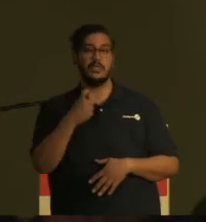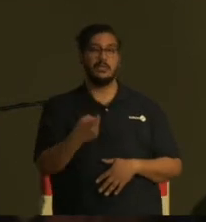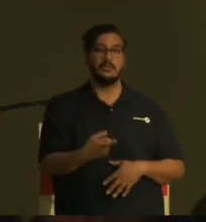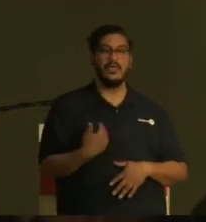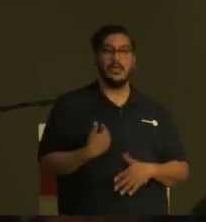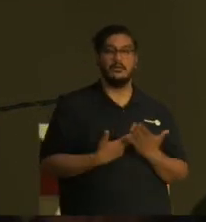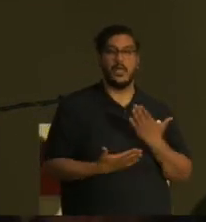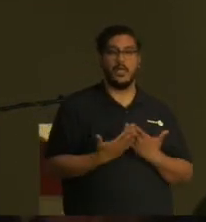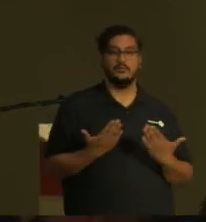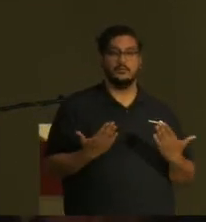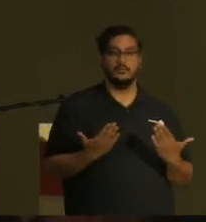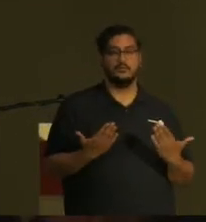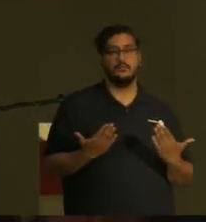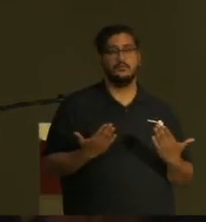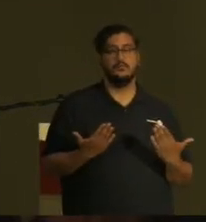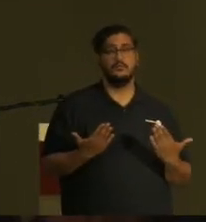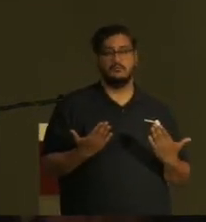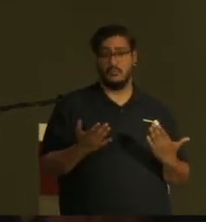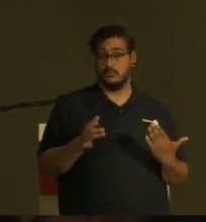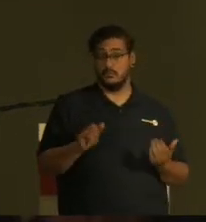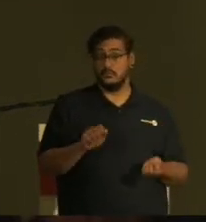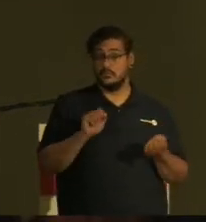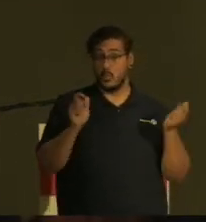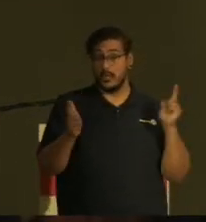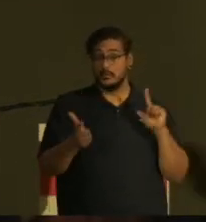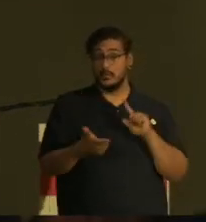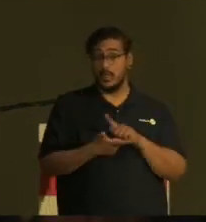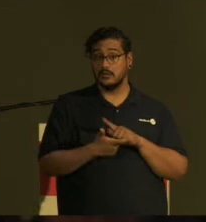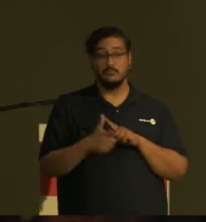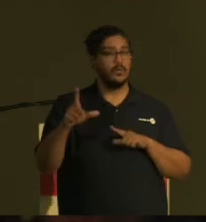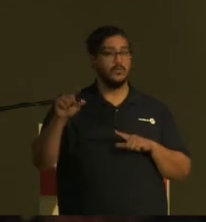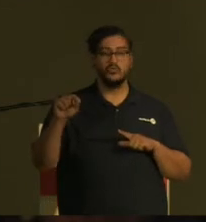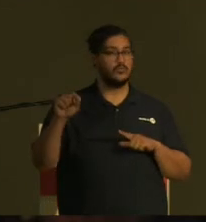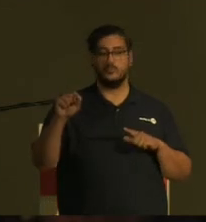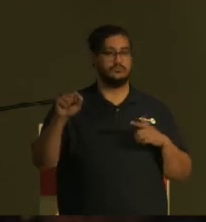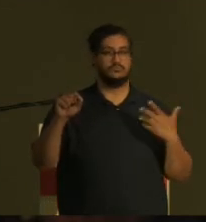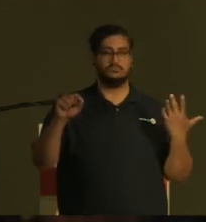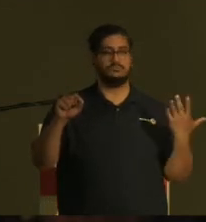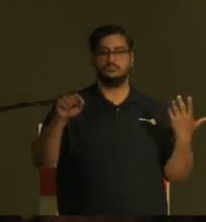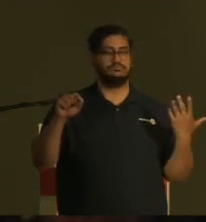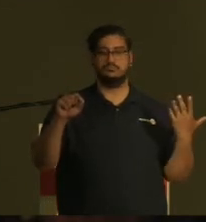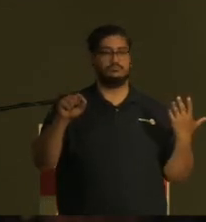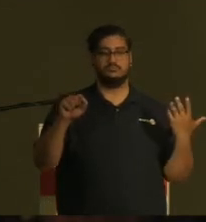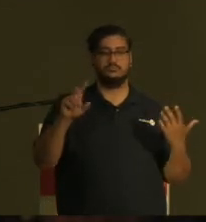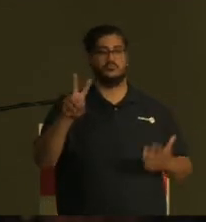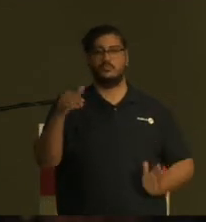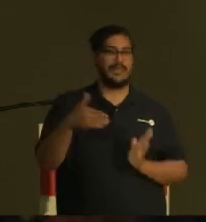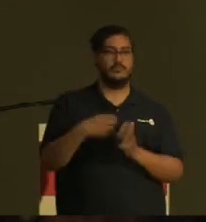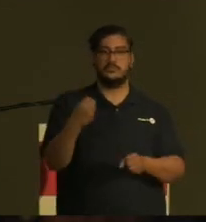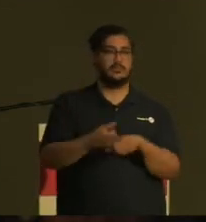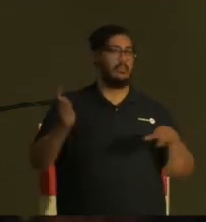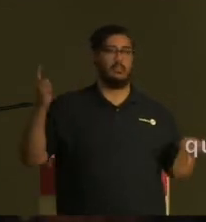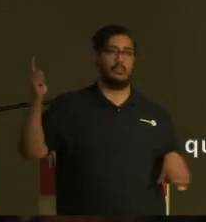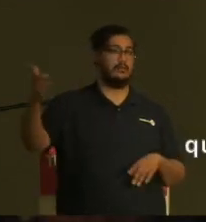has hands." And that then translates 20 centuries later into Diderot's